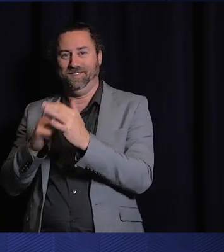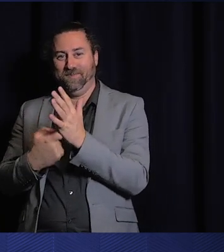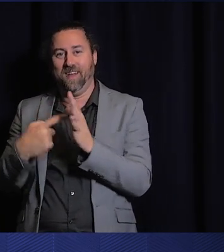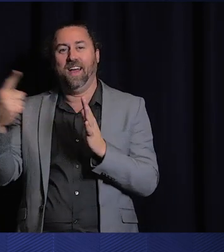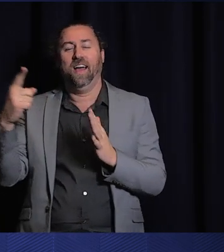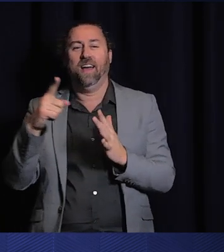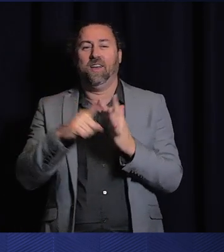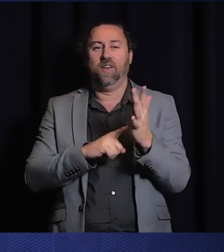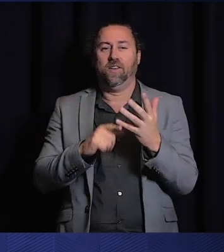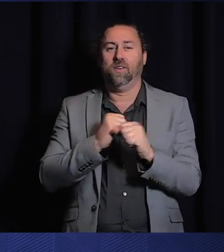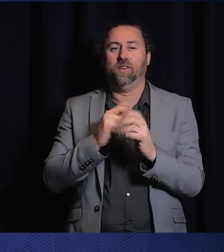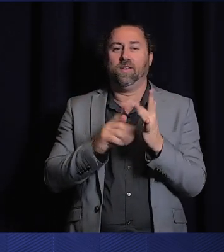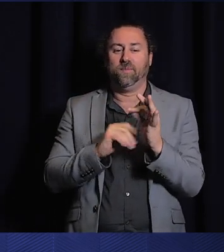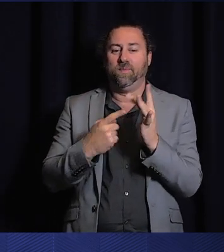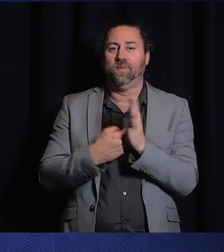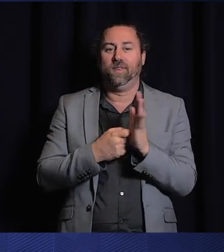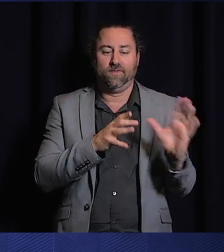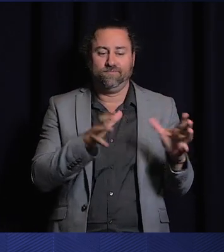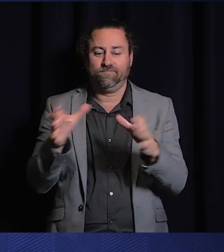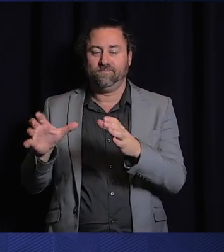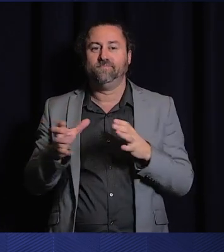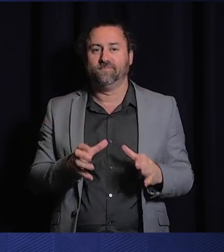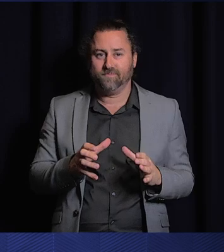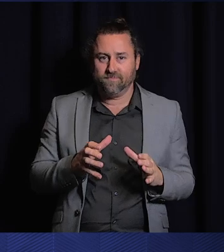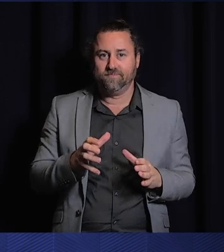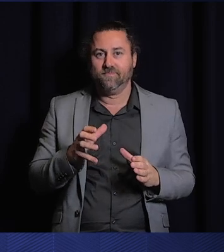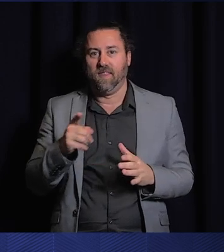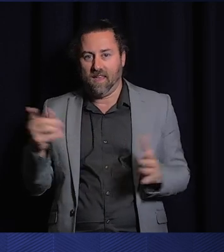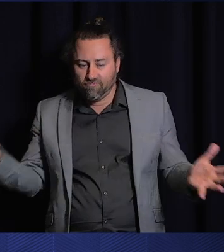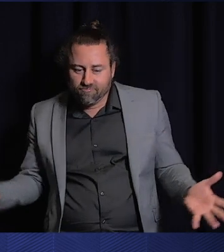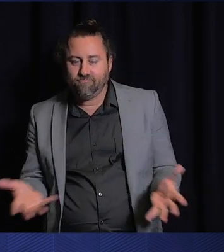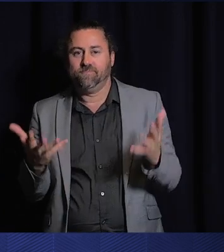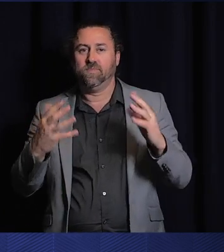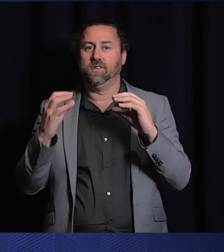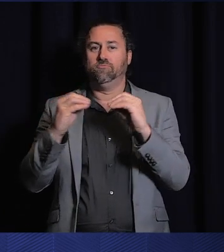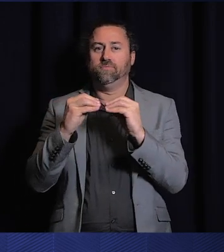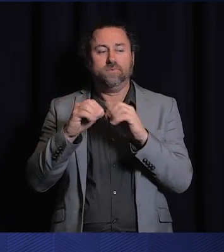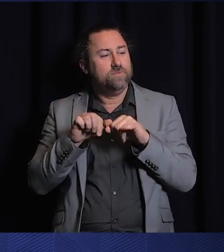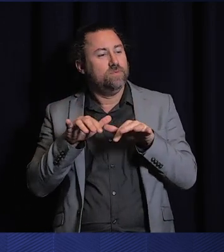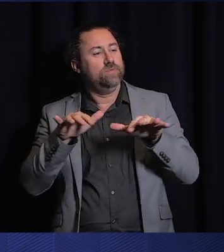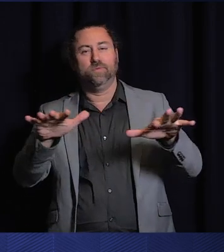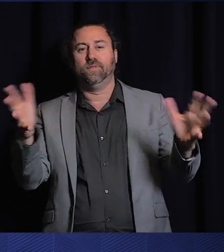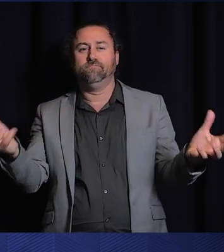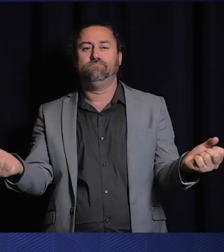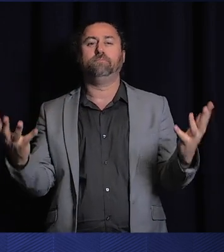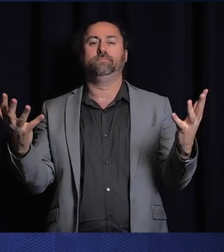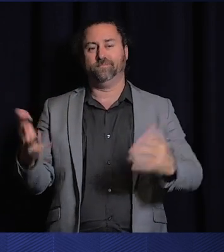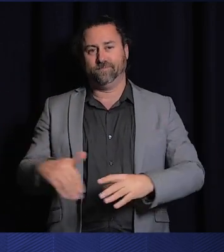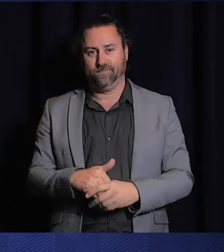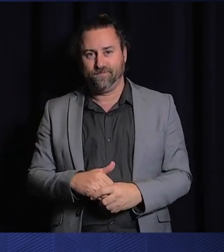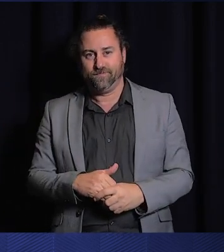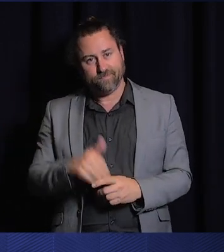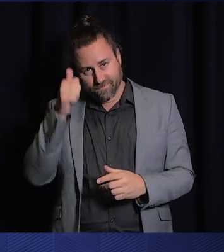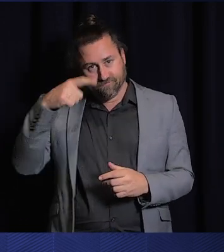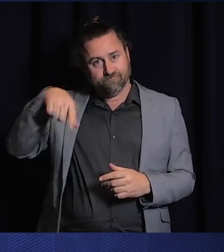peoples' continuing culture and contribution to the life of the Brisbane region. In the spirit of